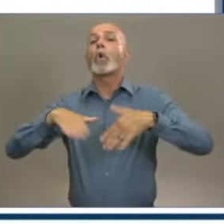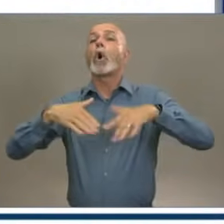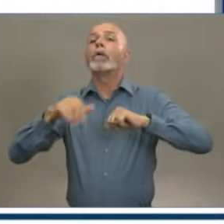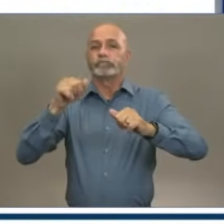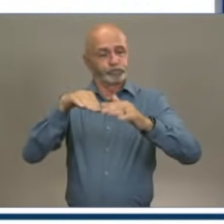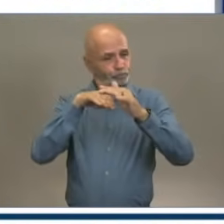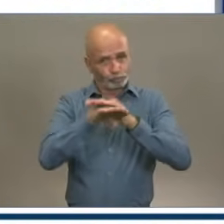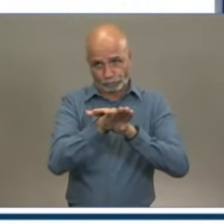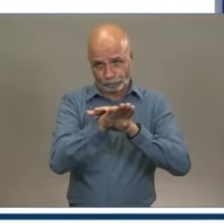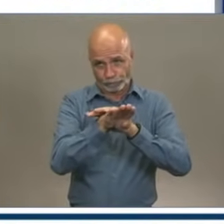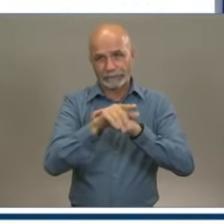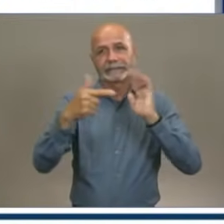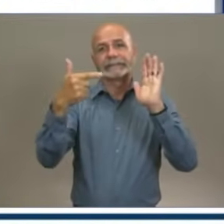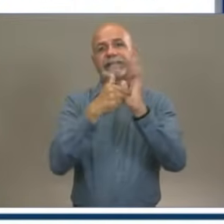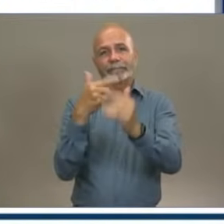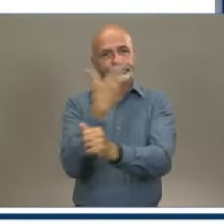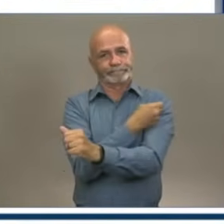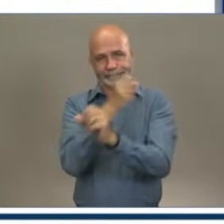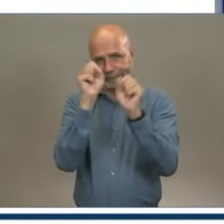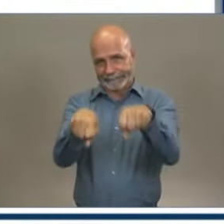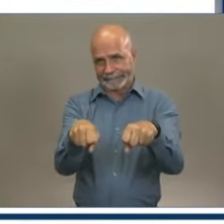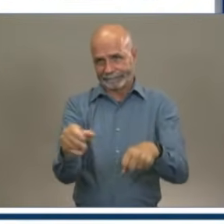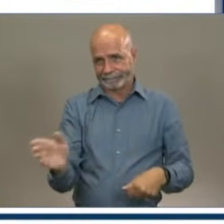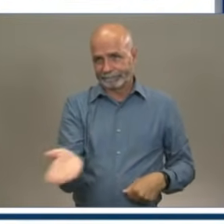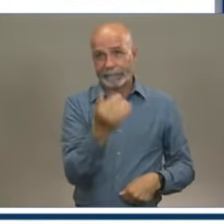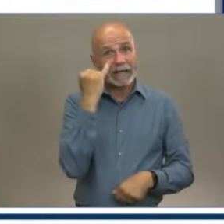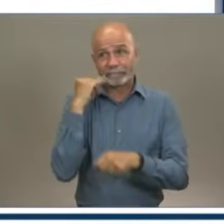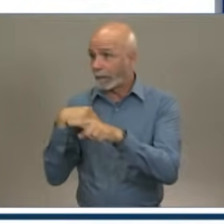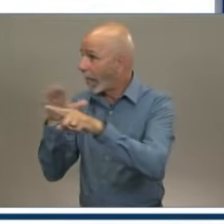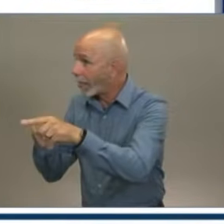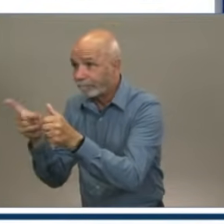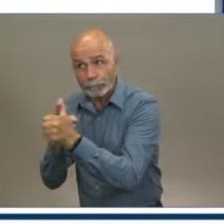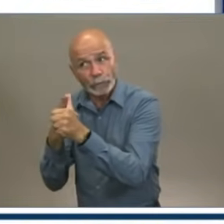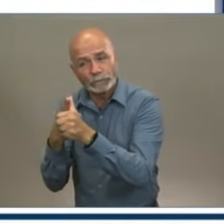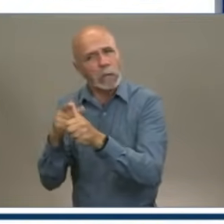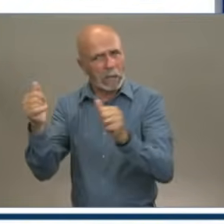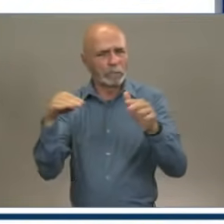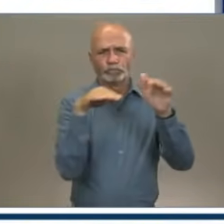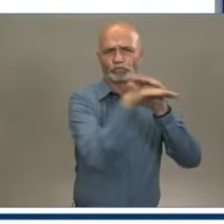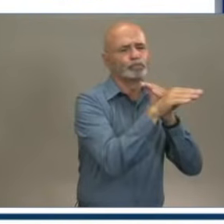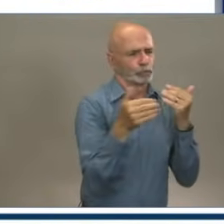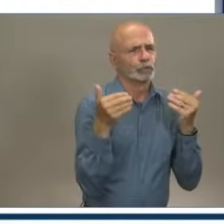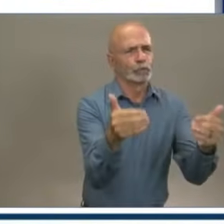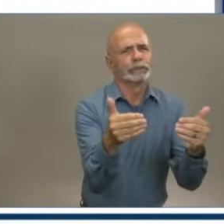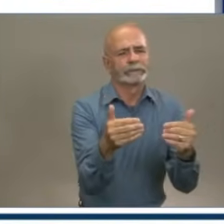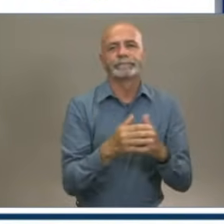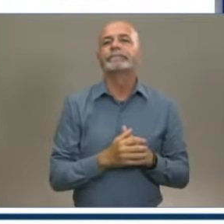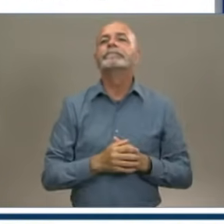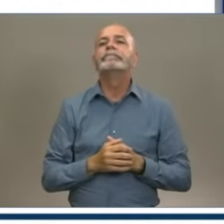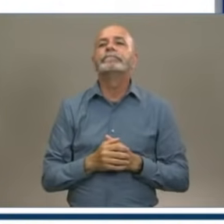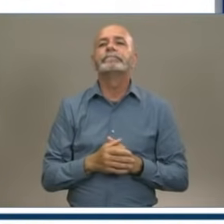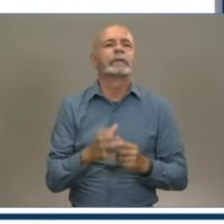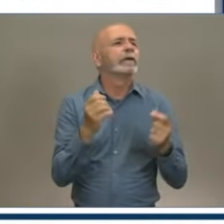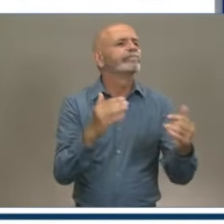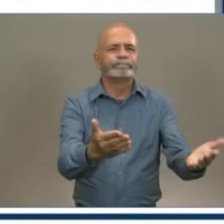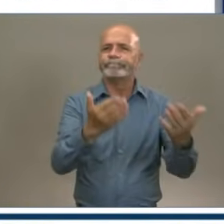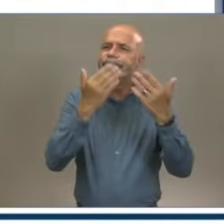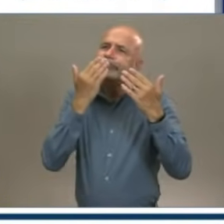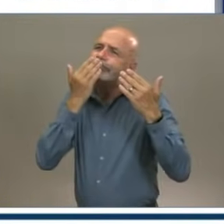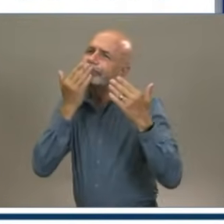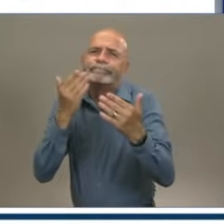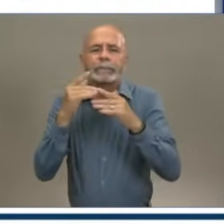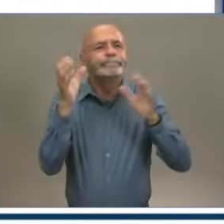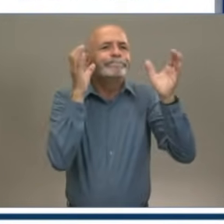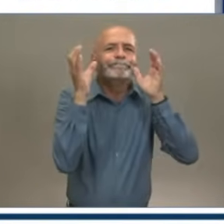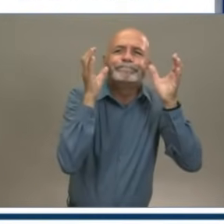dose, you're welcome to go back to that walk-in clinic to get it. I want to thank everyone for their cooperation and their willingness to get vaccinated.